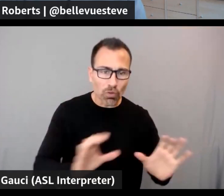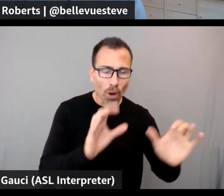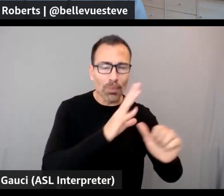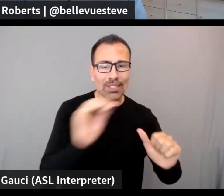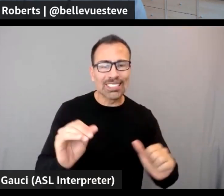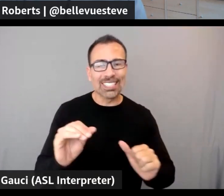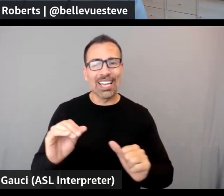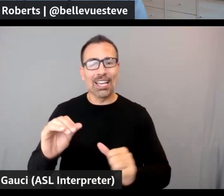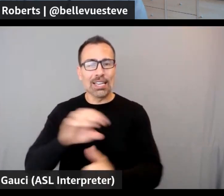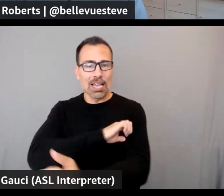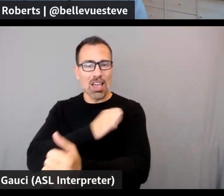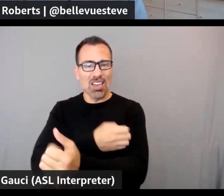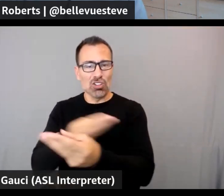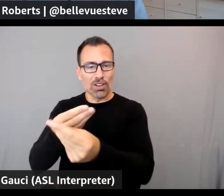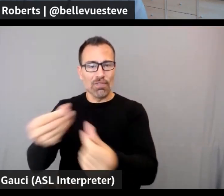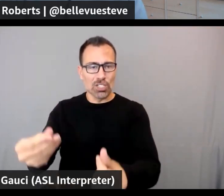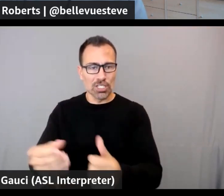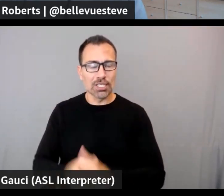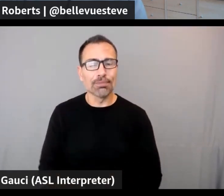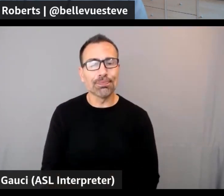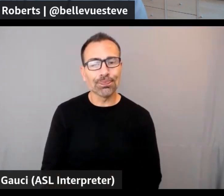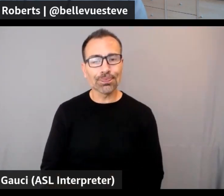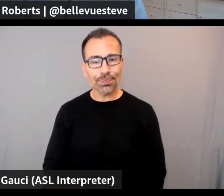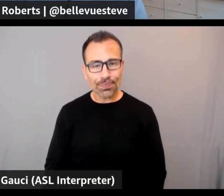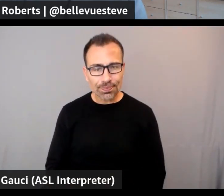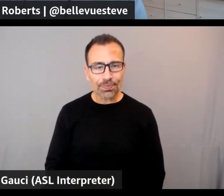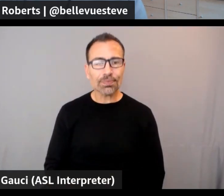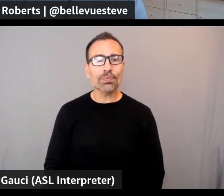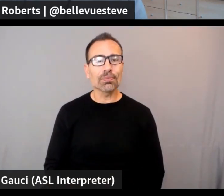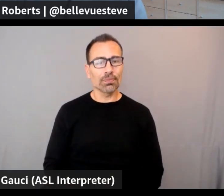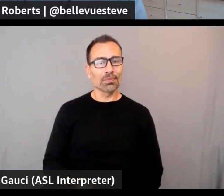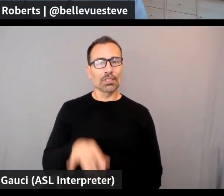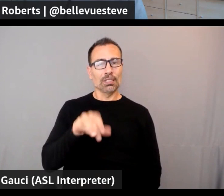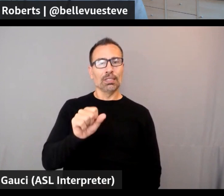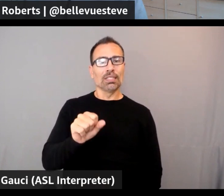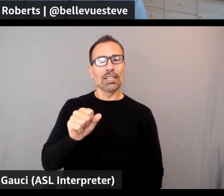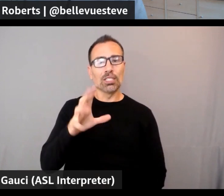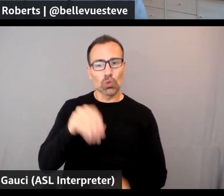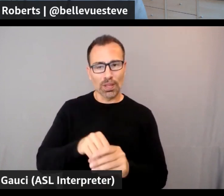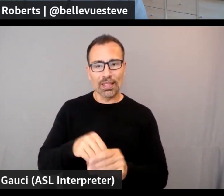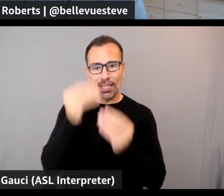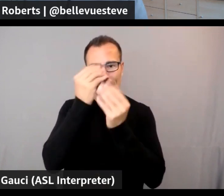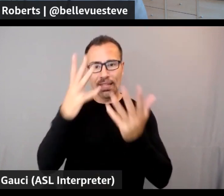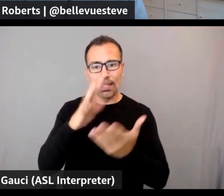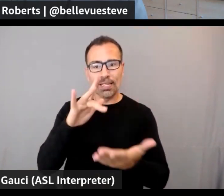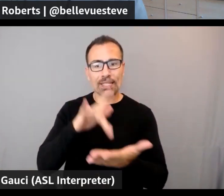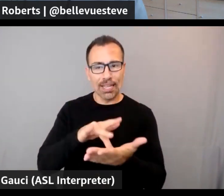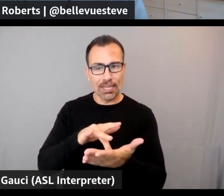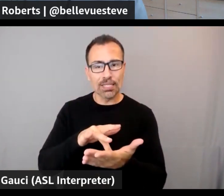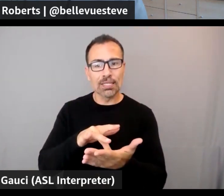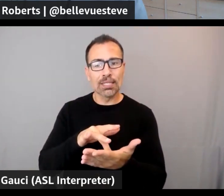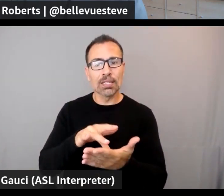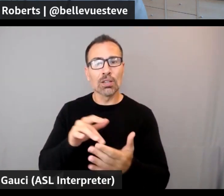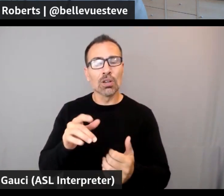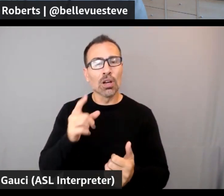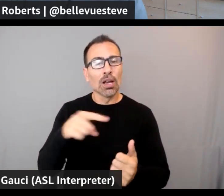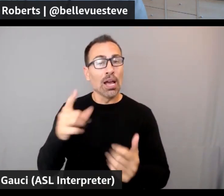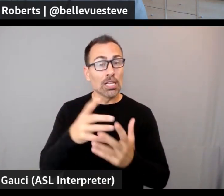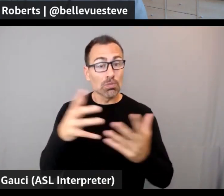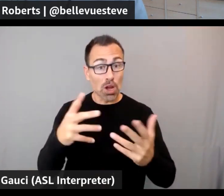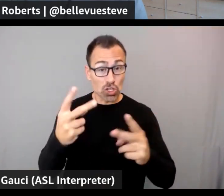Oh yeah. So we in the data center, as much as compute you can put inside the